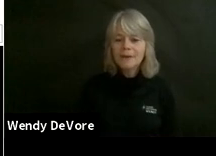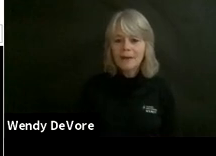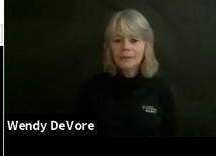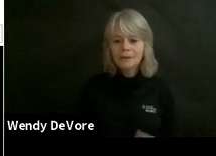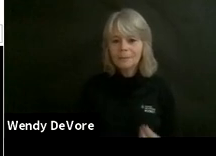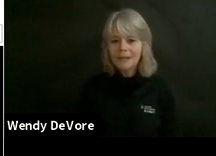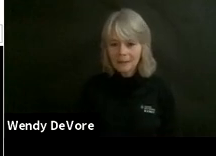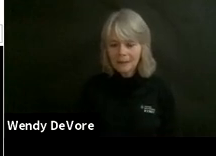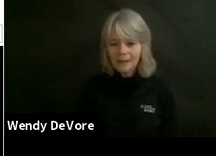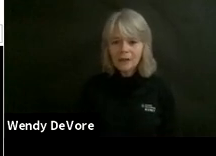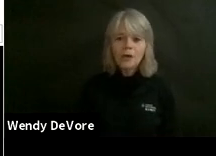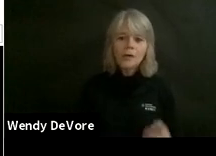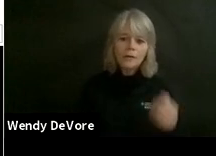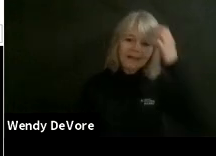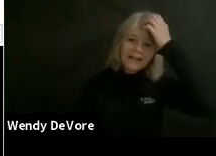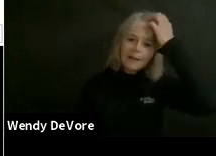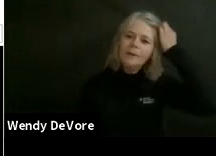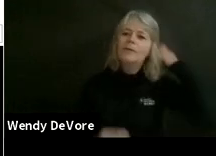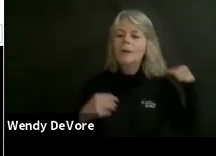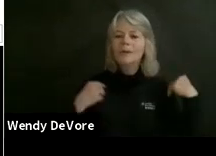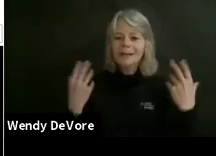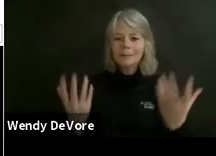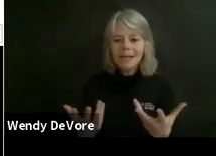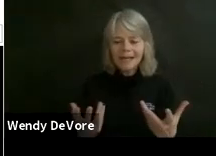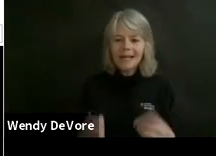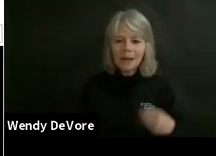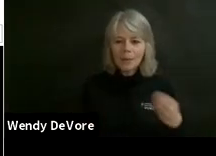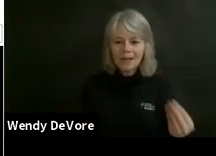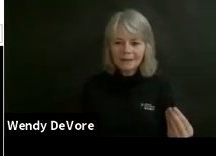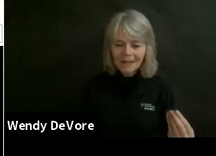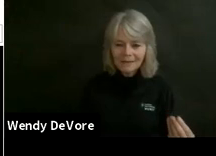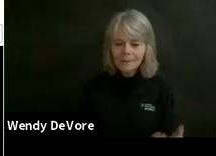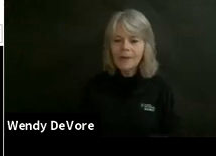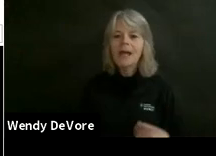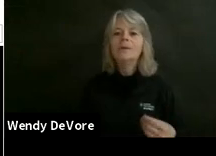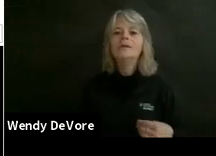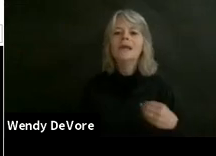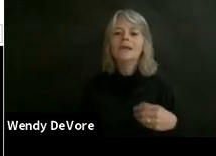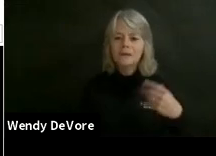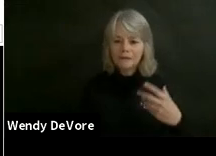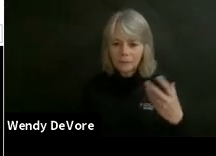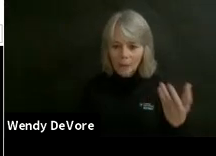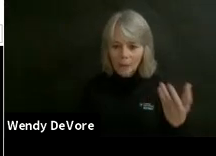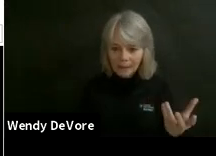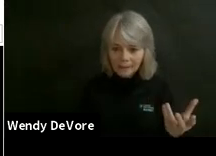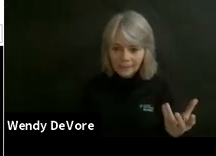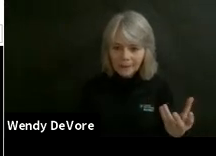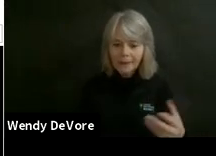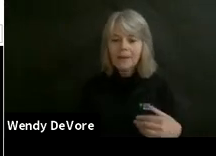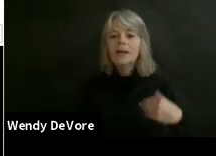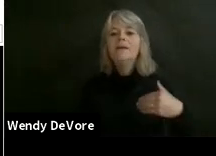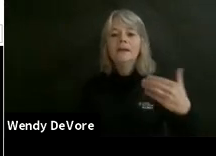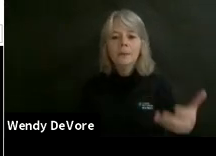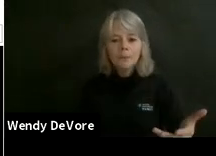identify who's speaking. So, for example, if we were in a meeting and I wanted to say something, I would say, this is Wendy.